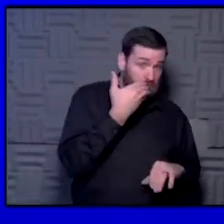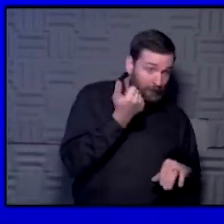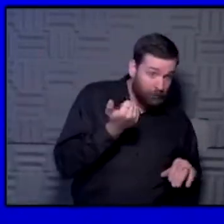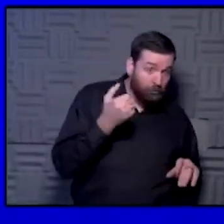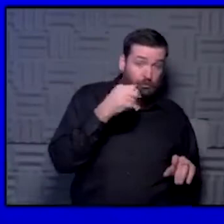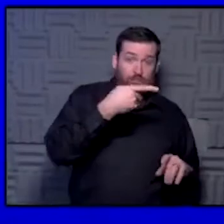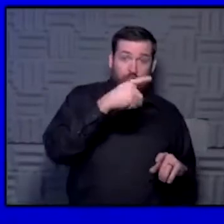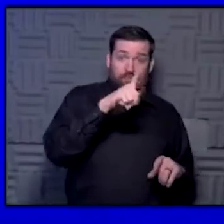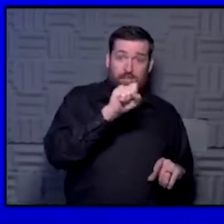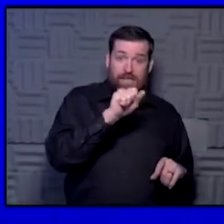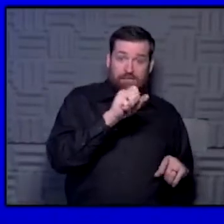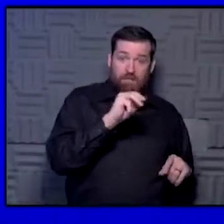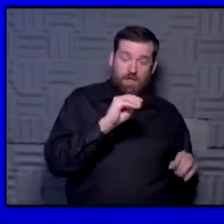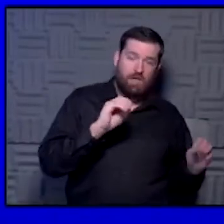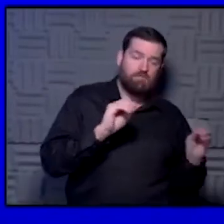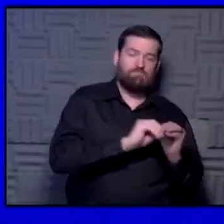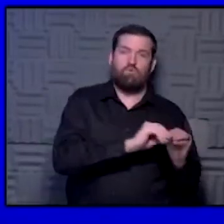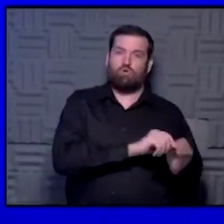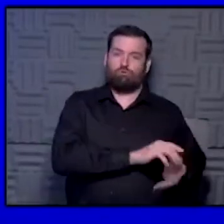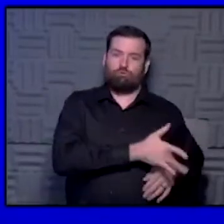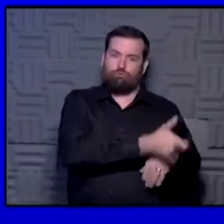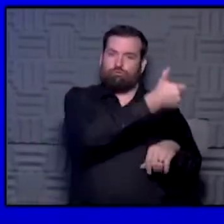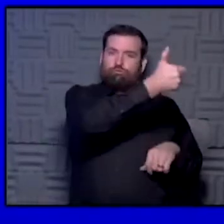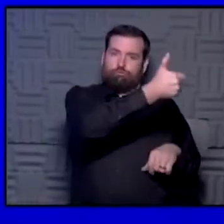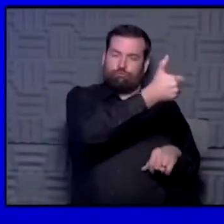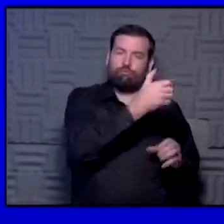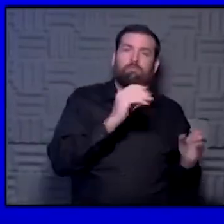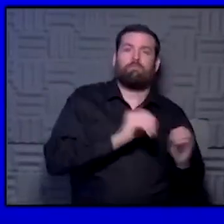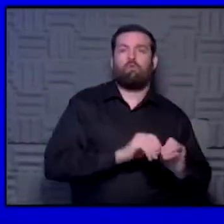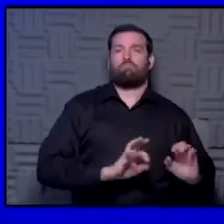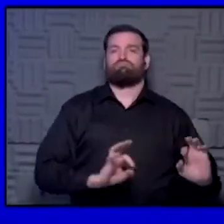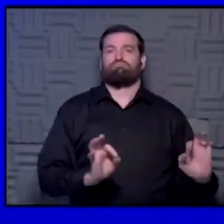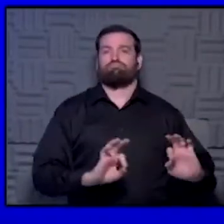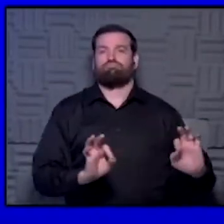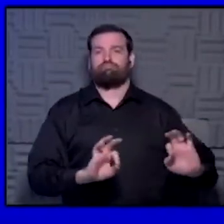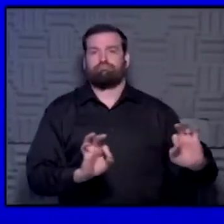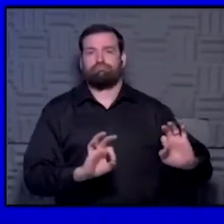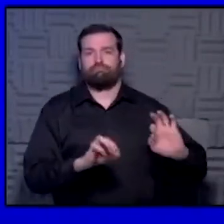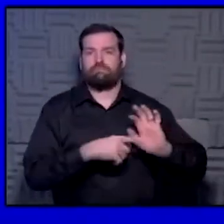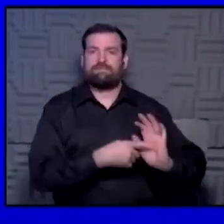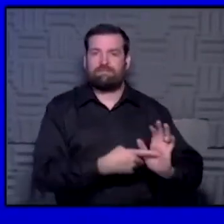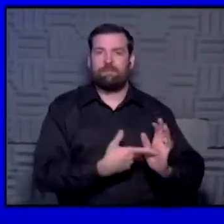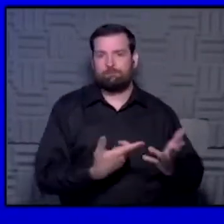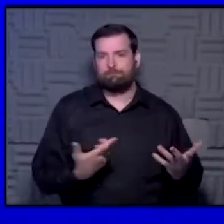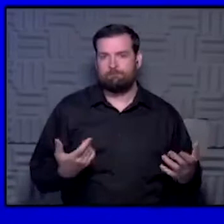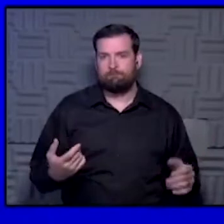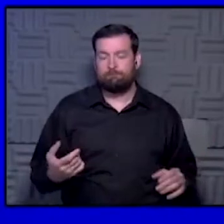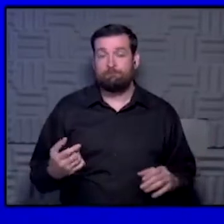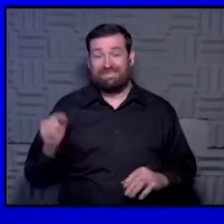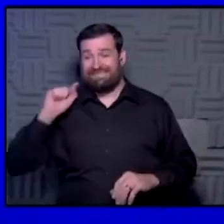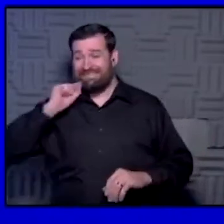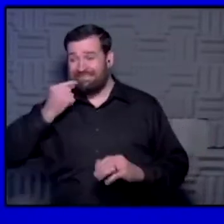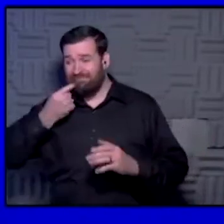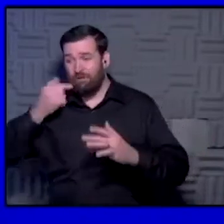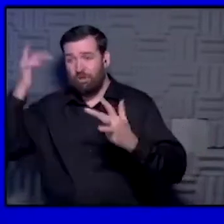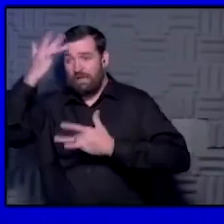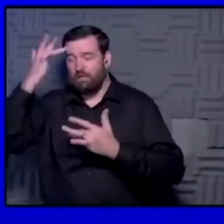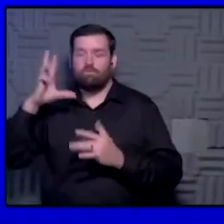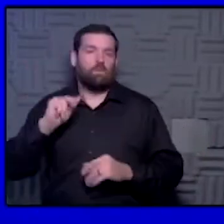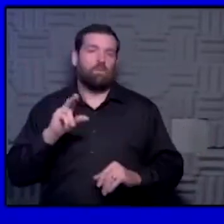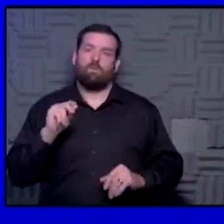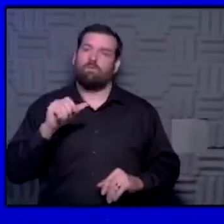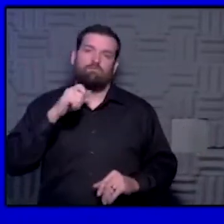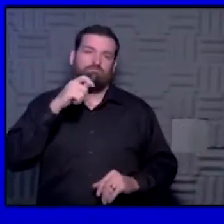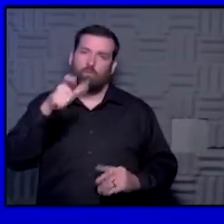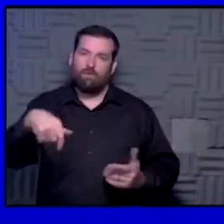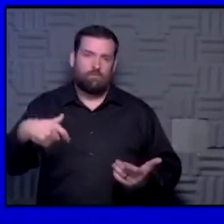more early in disease and for more mildly symptomatic patients. So in the severely ill, no, you don't have to be severely ill to